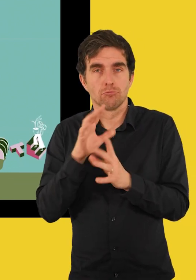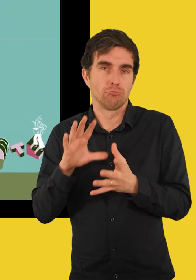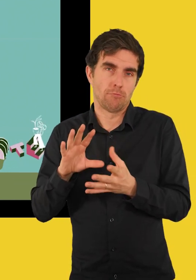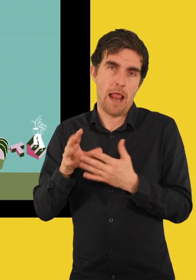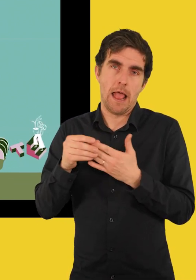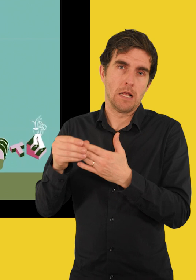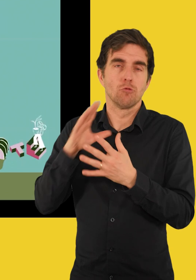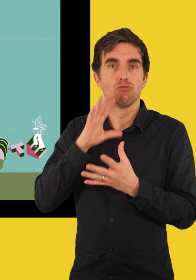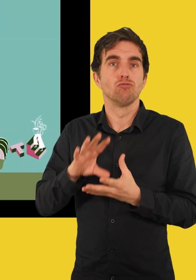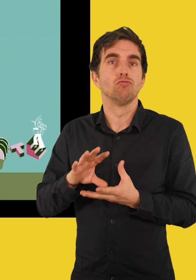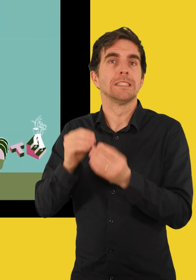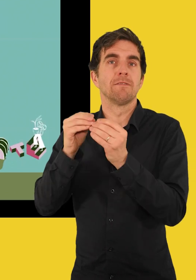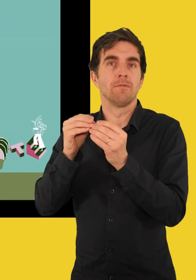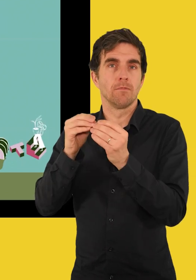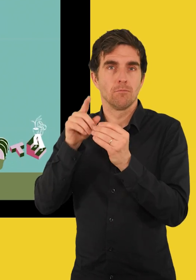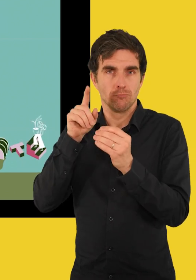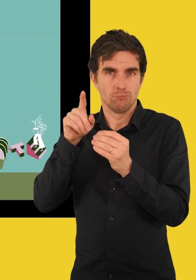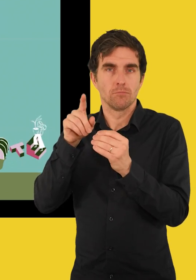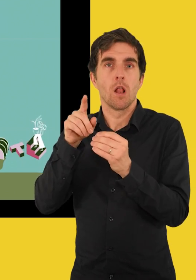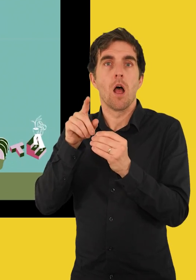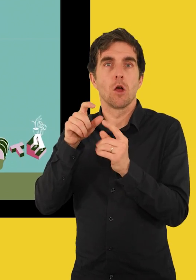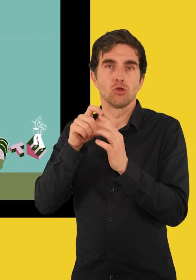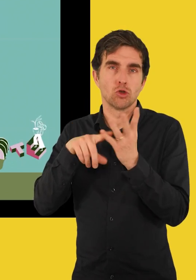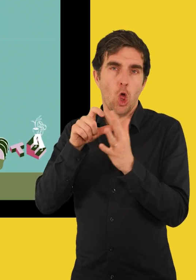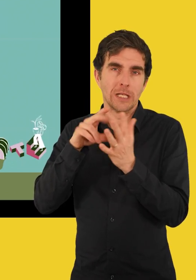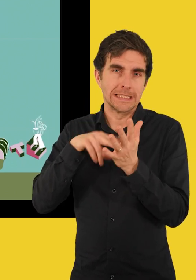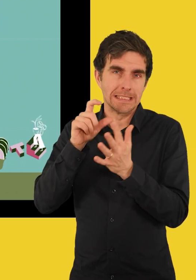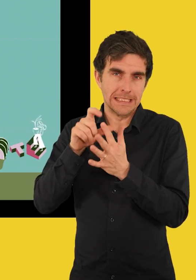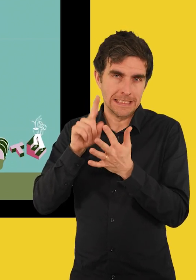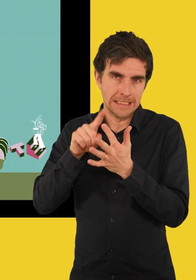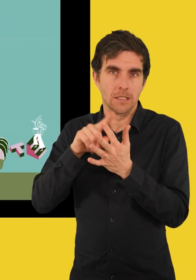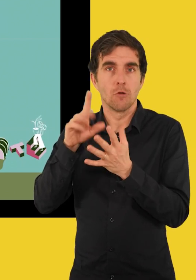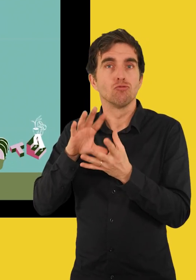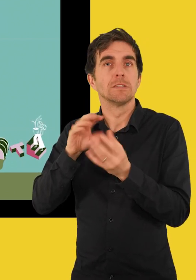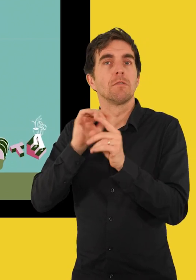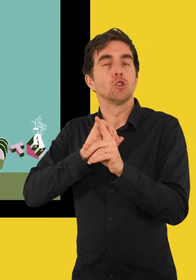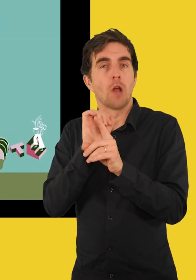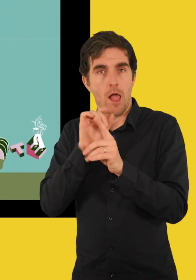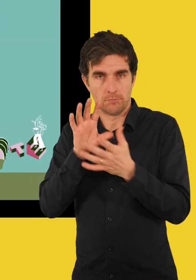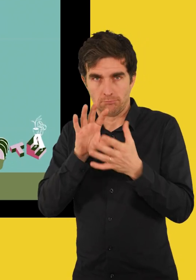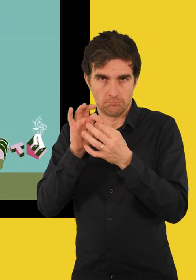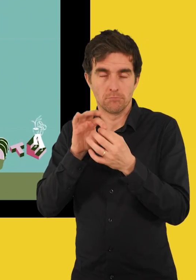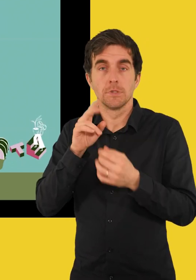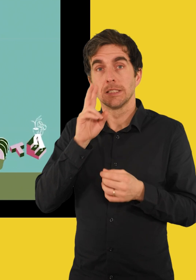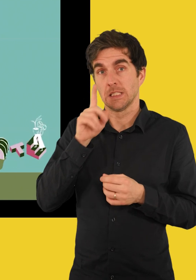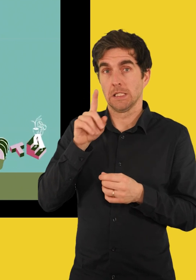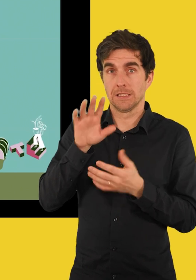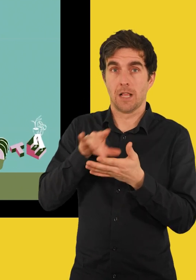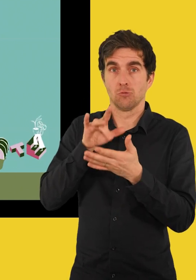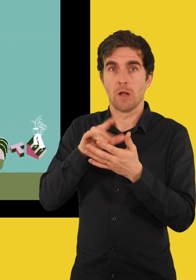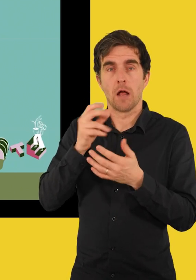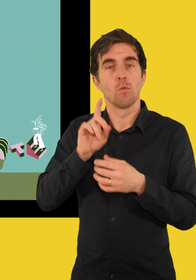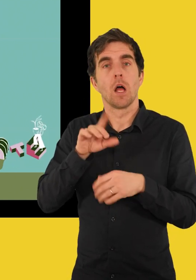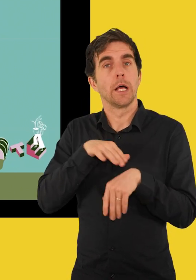was led by Creative Dundee and funded by Creative Scotland's Culture Collective. In the center here, if you see in the